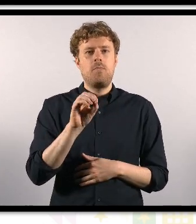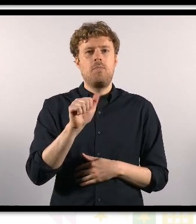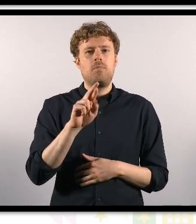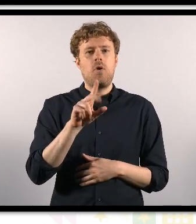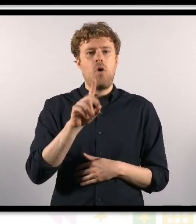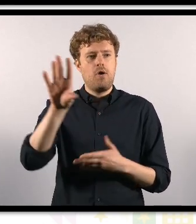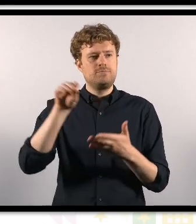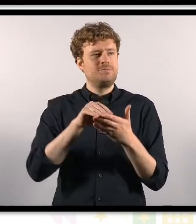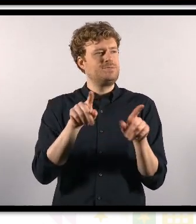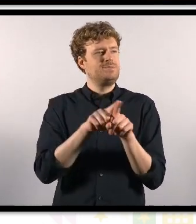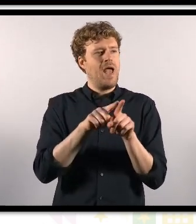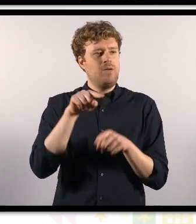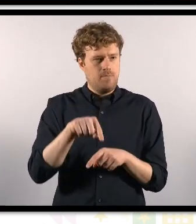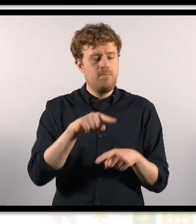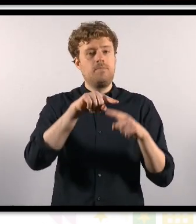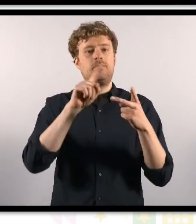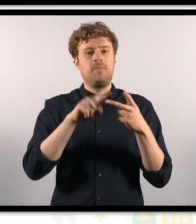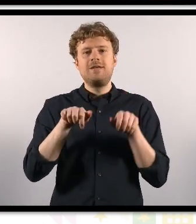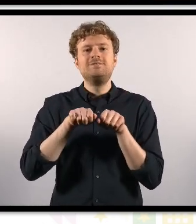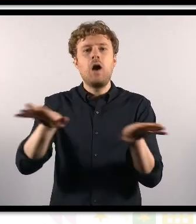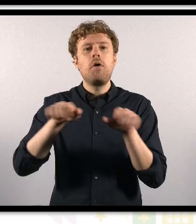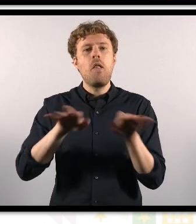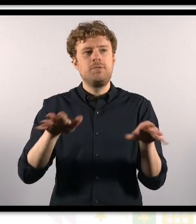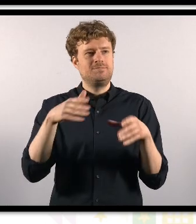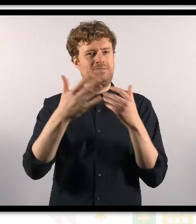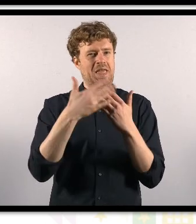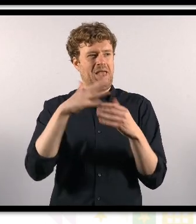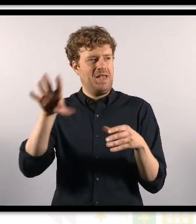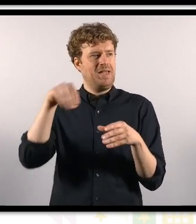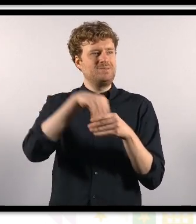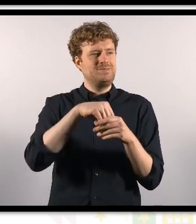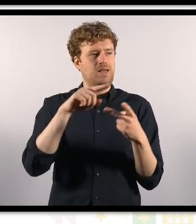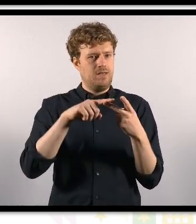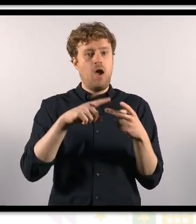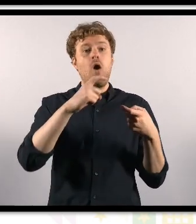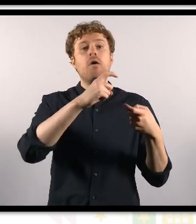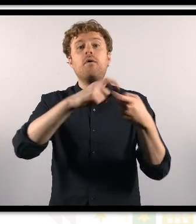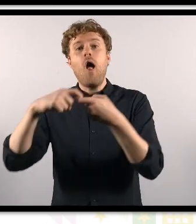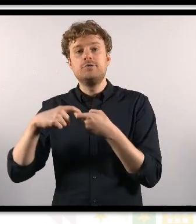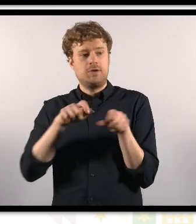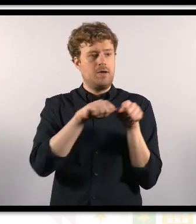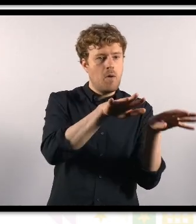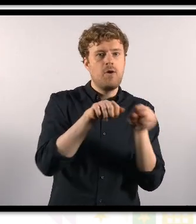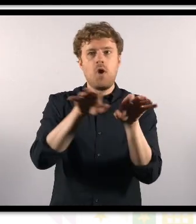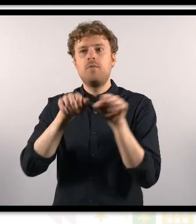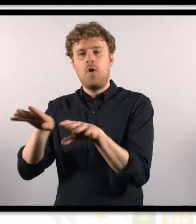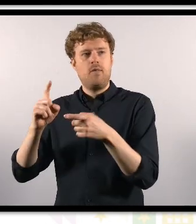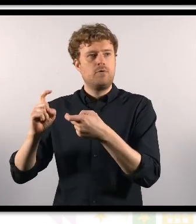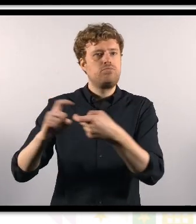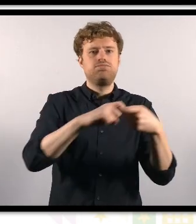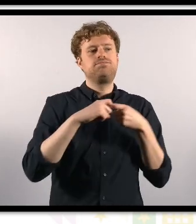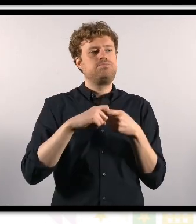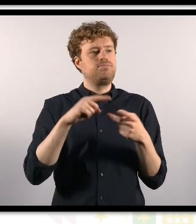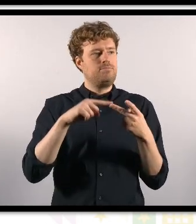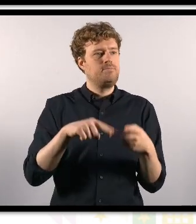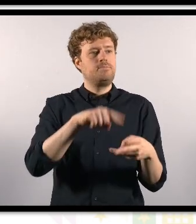desktop. So a next-gen dashboard, a multi-cluster management app, and a Kubernetes desktop experience. Are you getting it